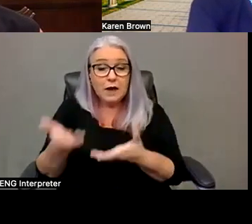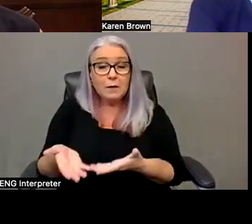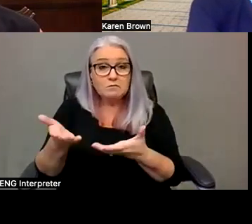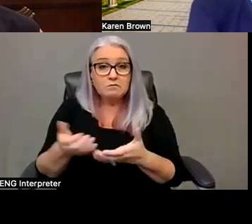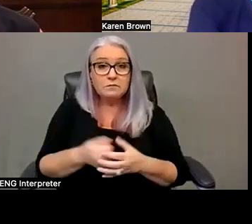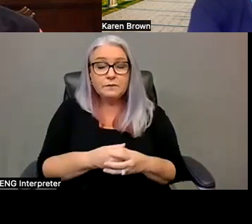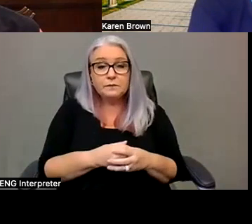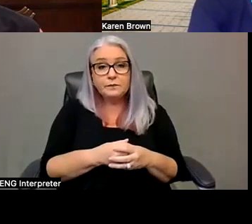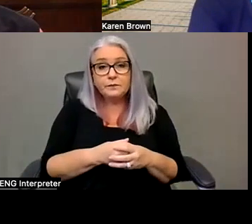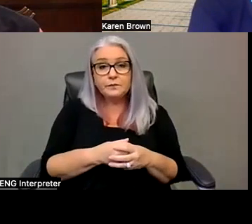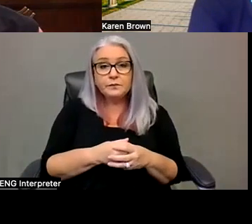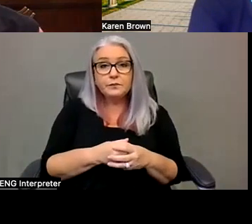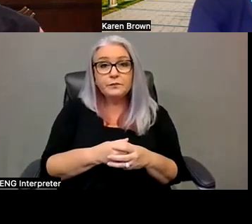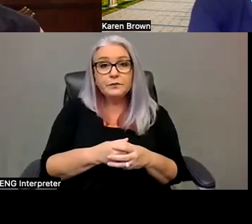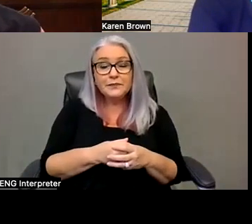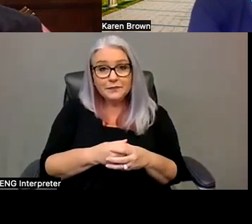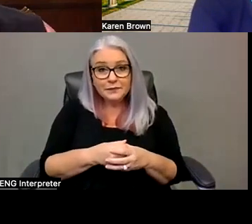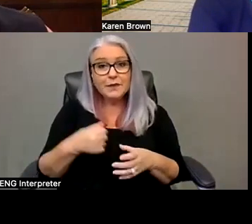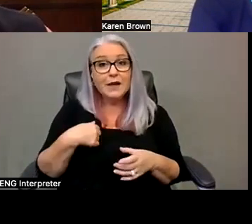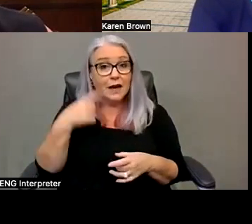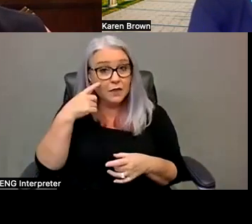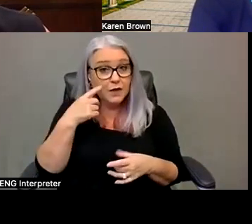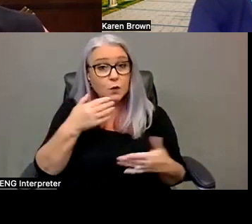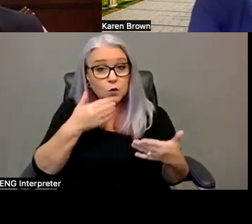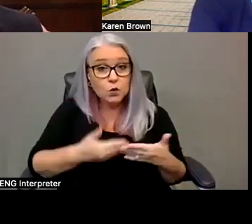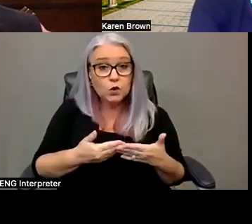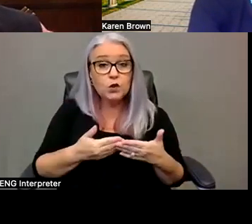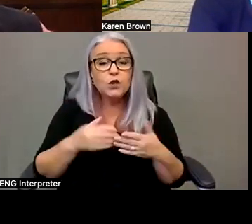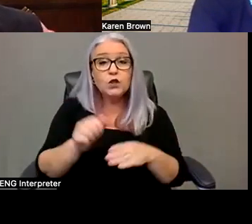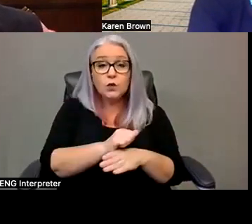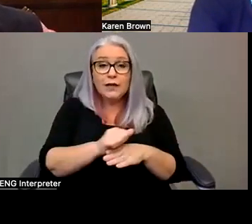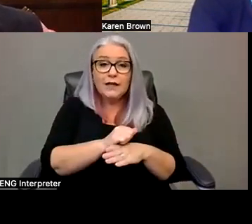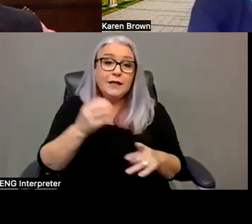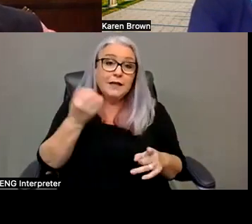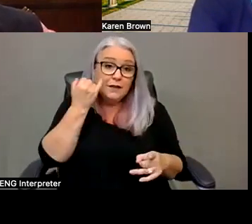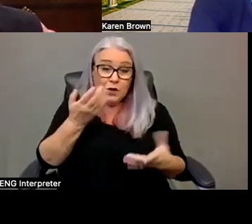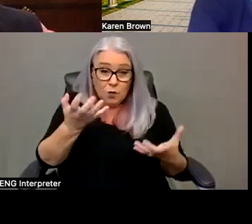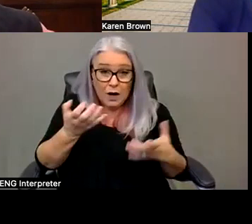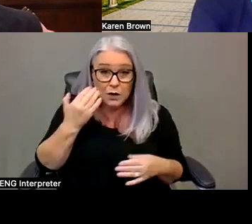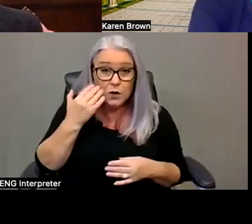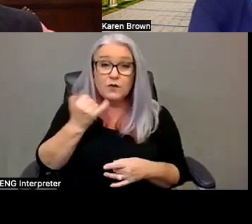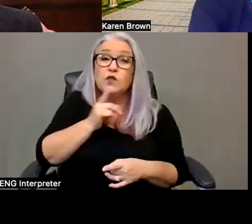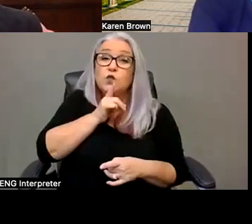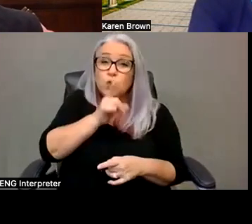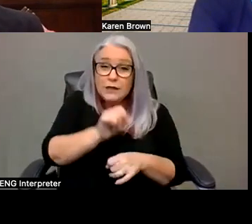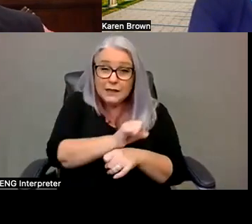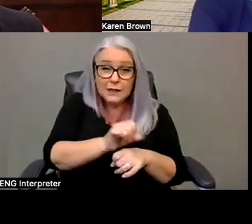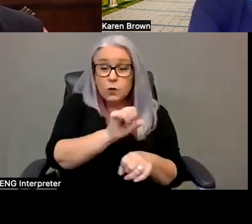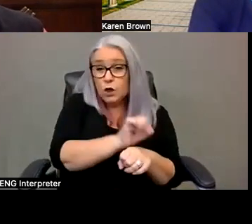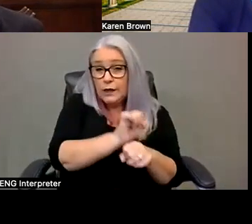So I think that it was good training. If you want to know if it's really working, I would say ask the village administrators